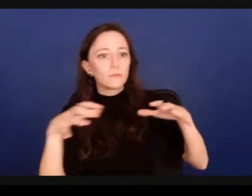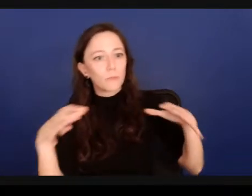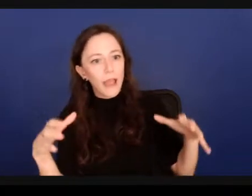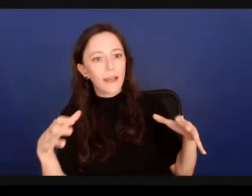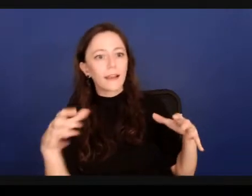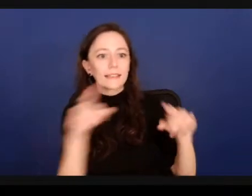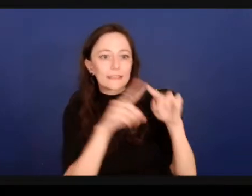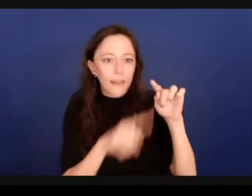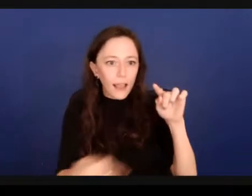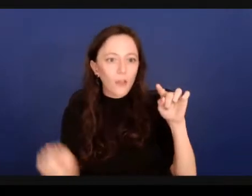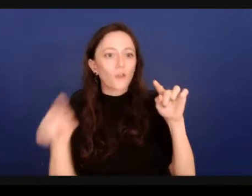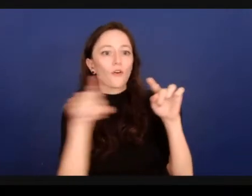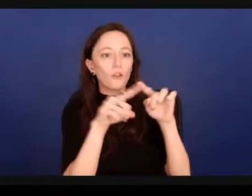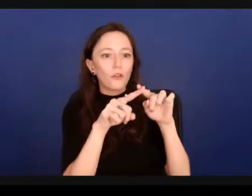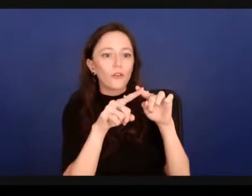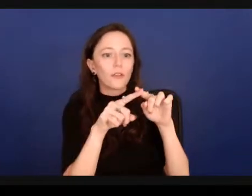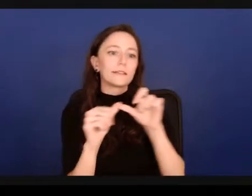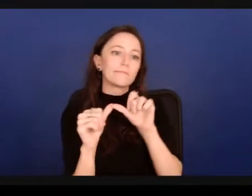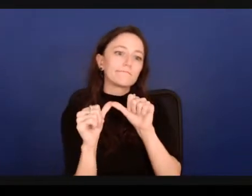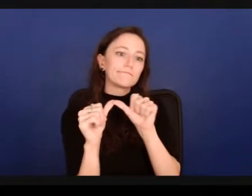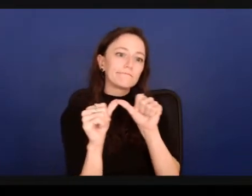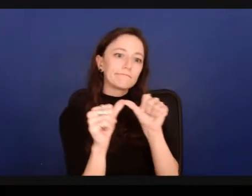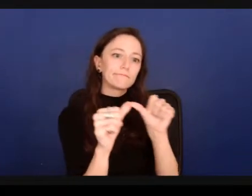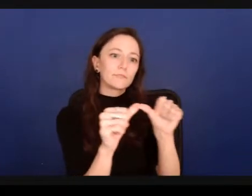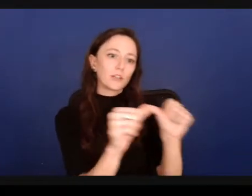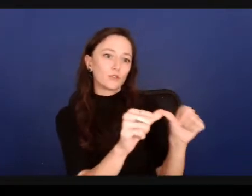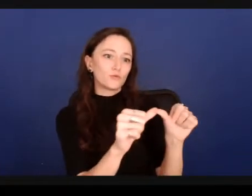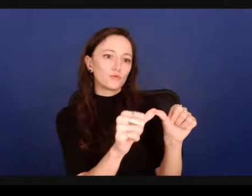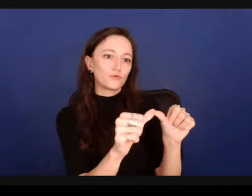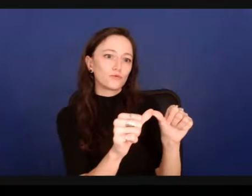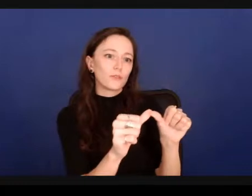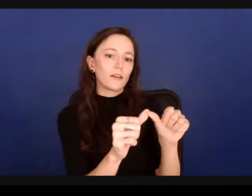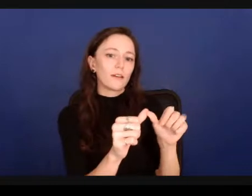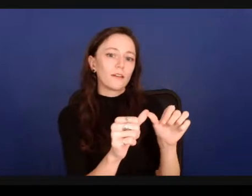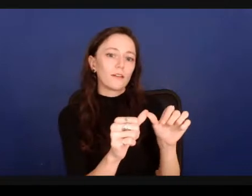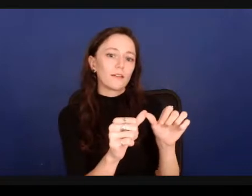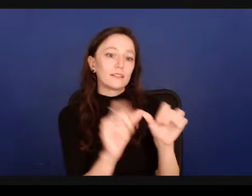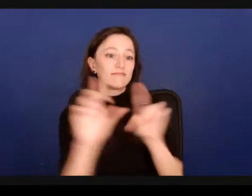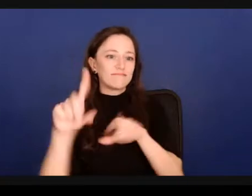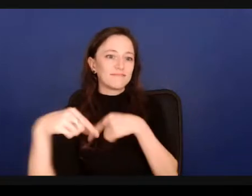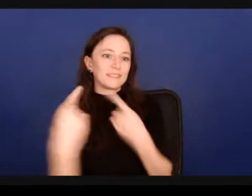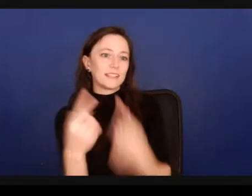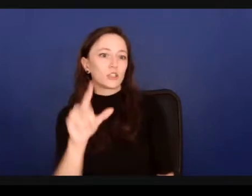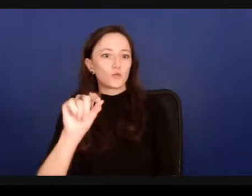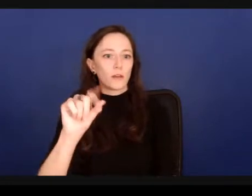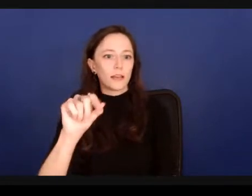cycle as it continues to recover from its 2022 eruption.